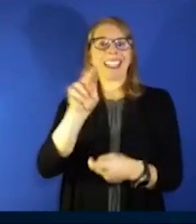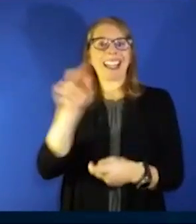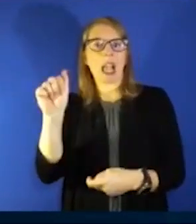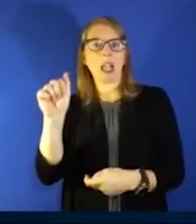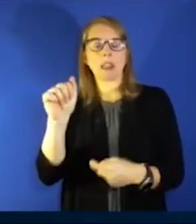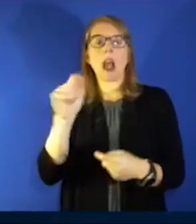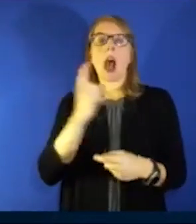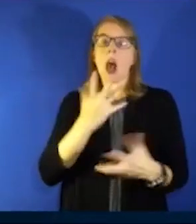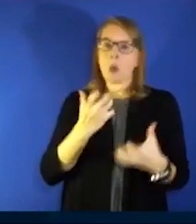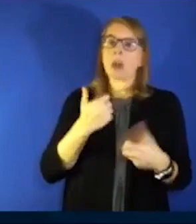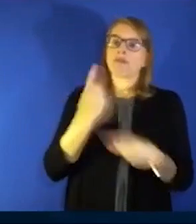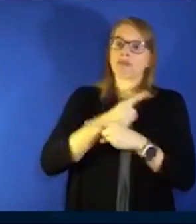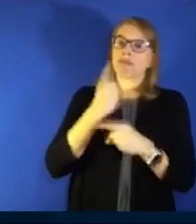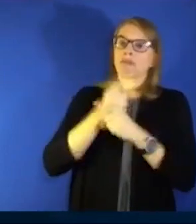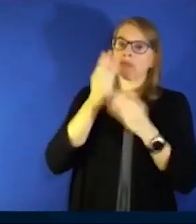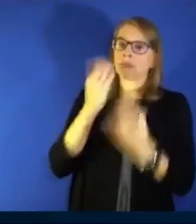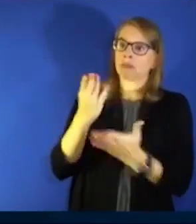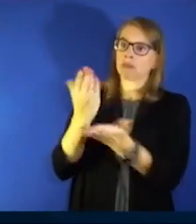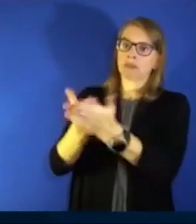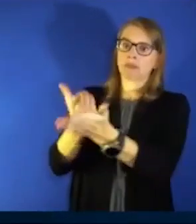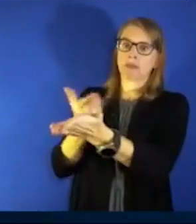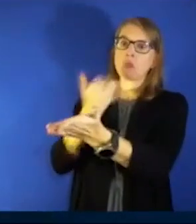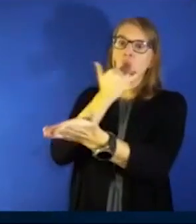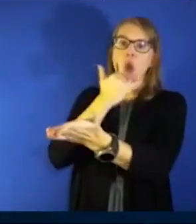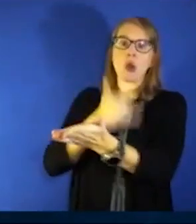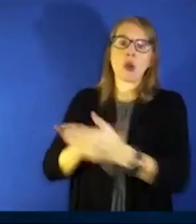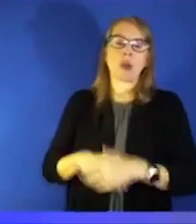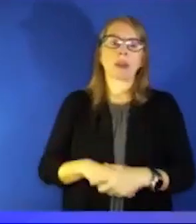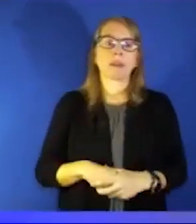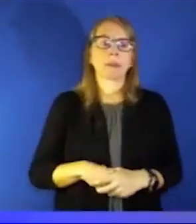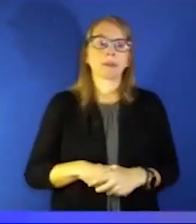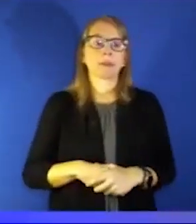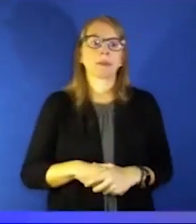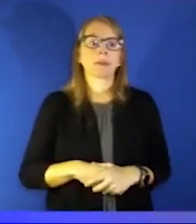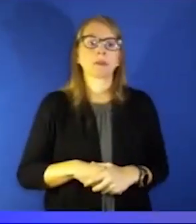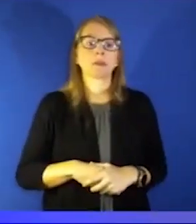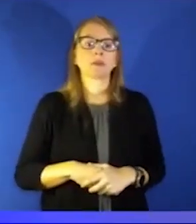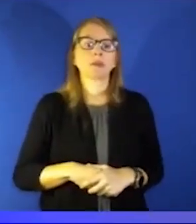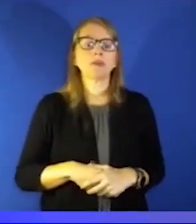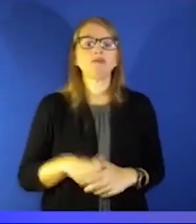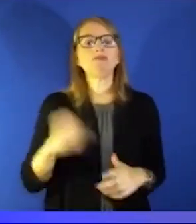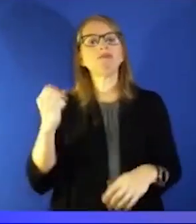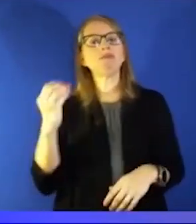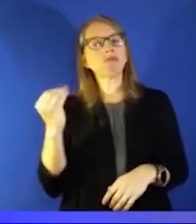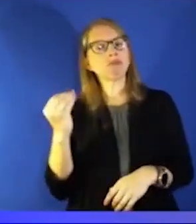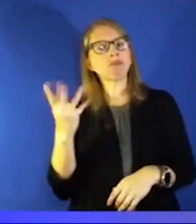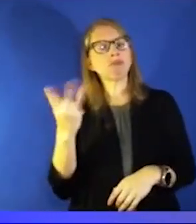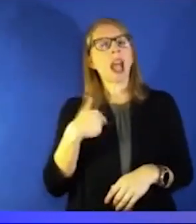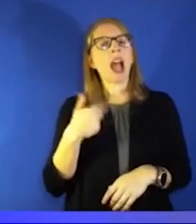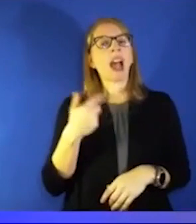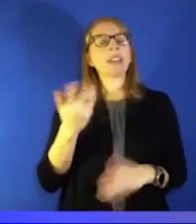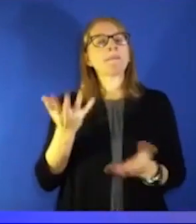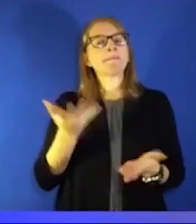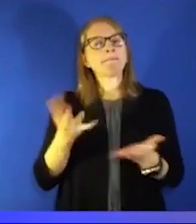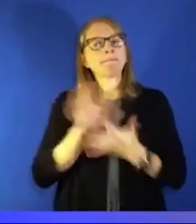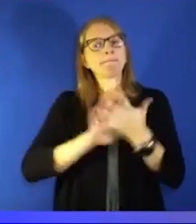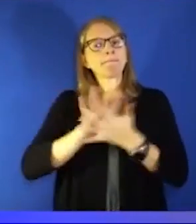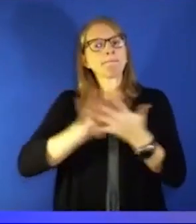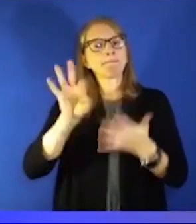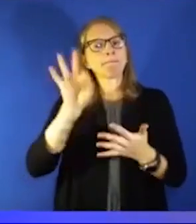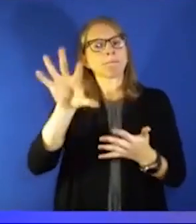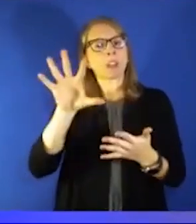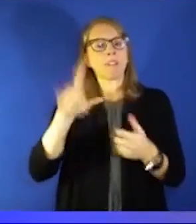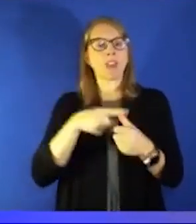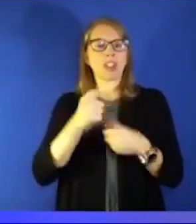information to share with her. So I kind of alluded to this before. That's the first year medical students learn this, and then some